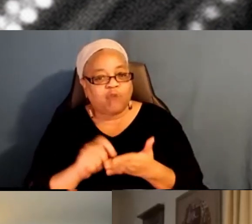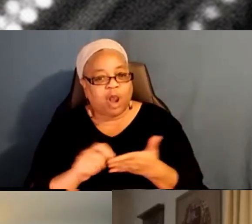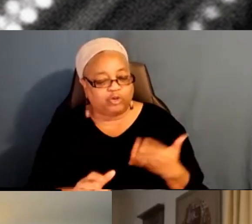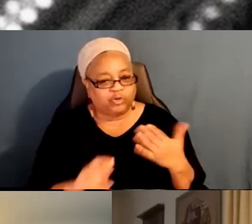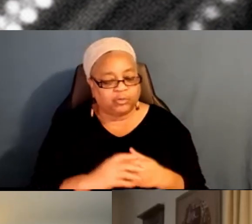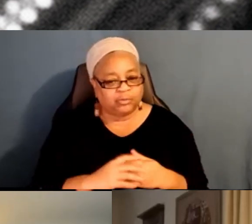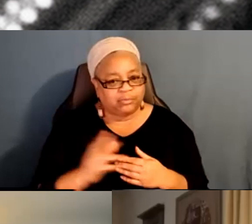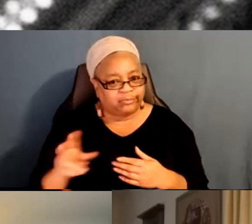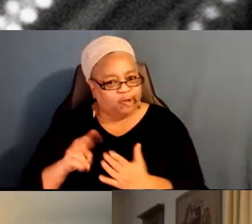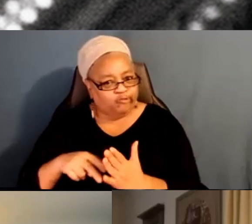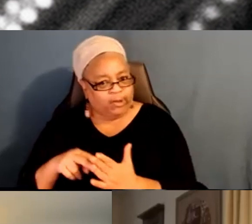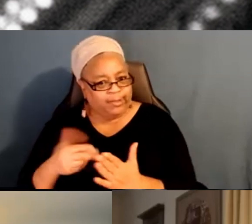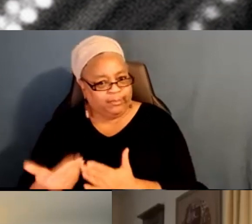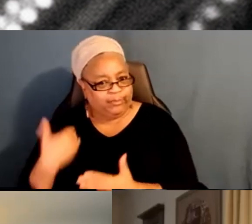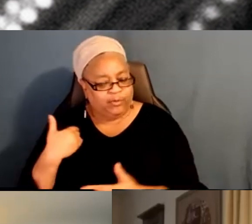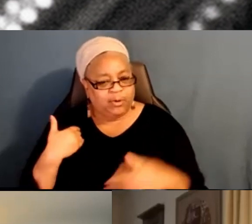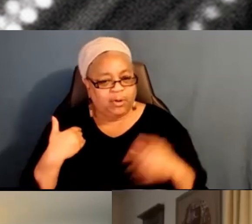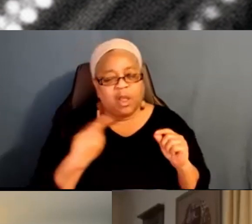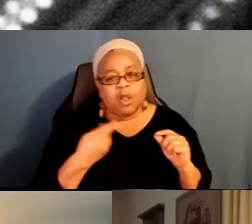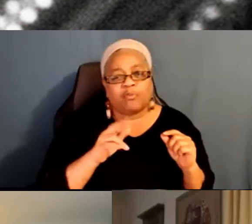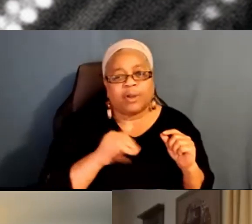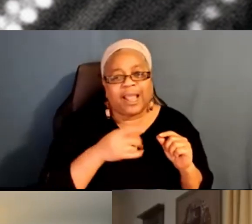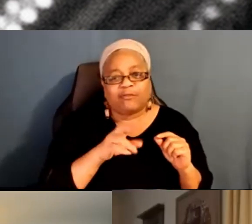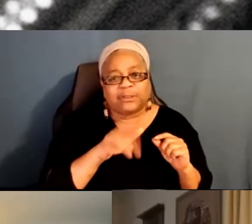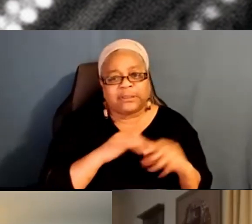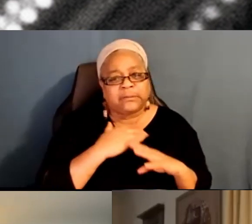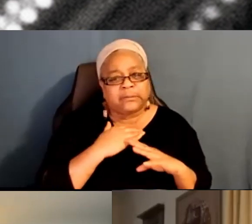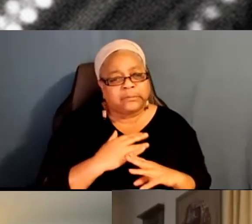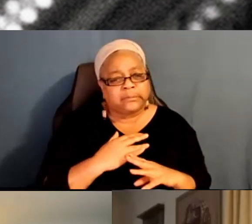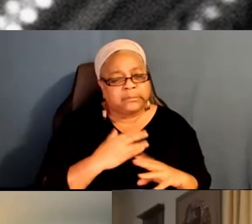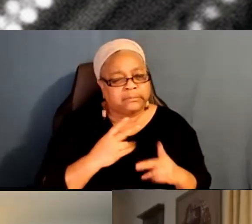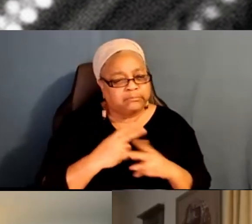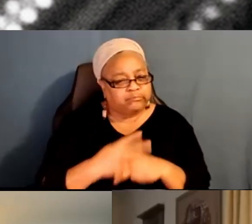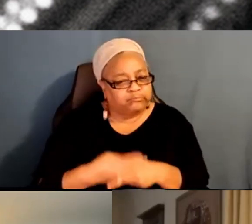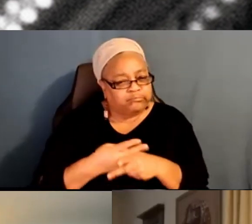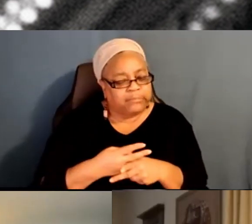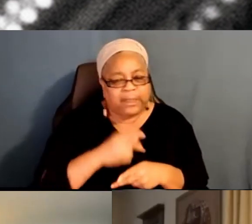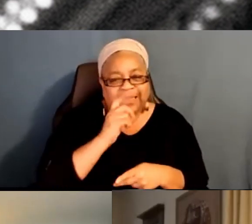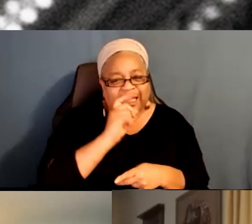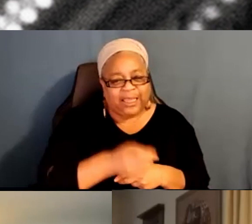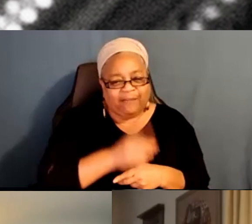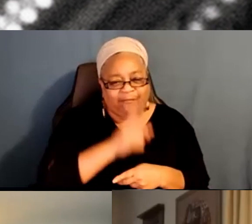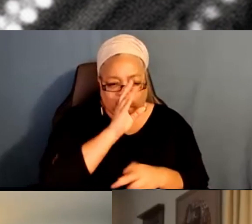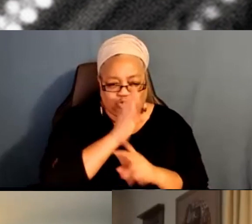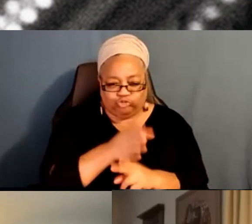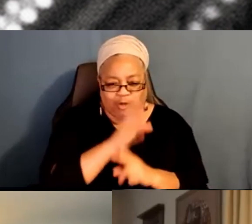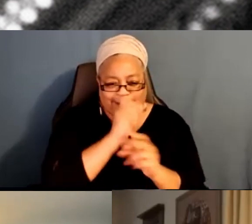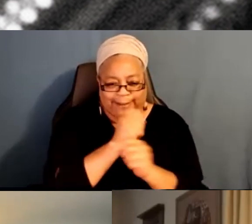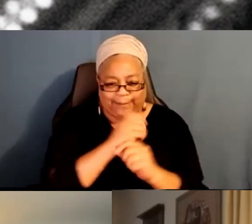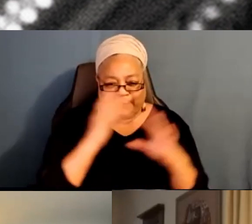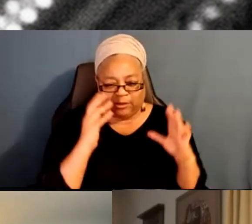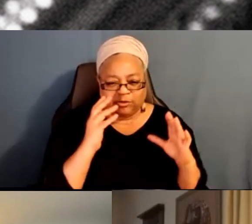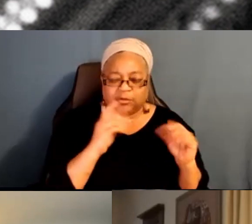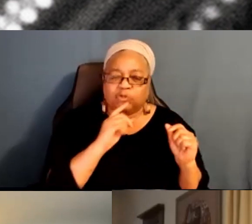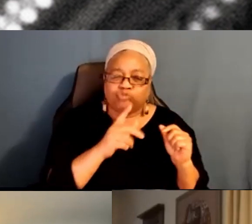because precarity is often either not given a direct image, right, or the image is represented in terms of like a